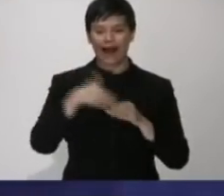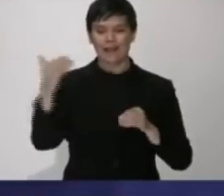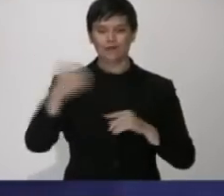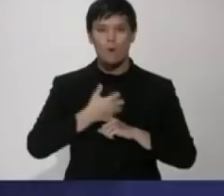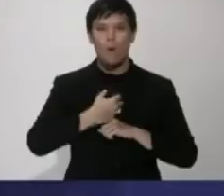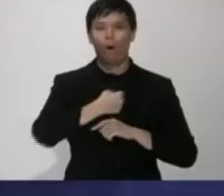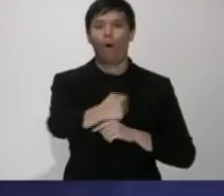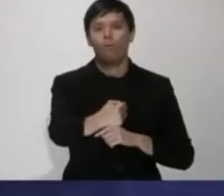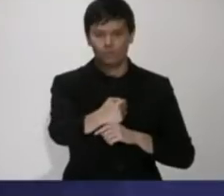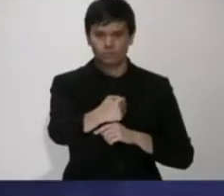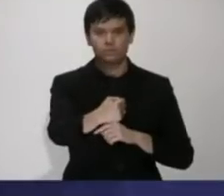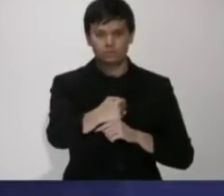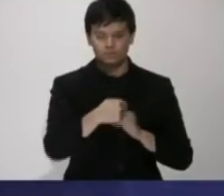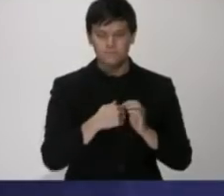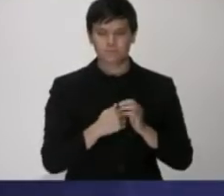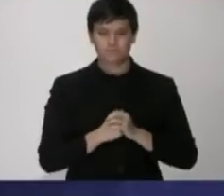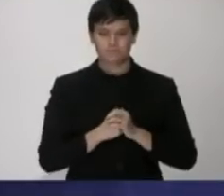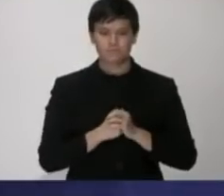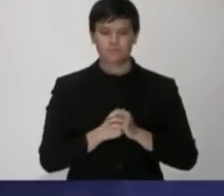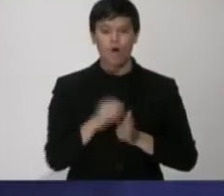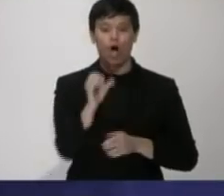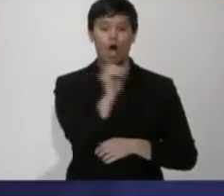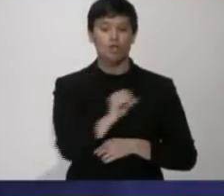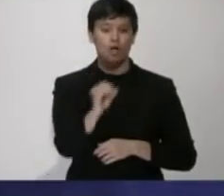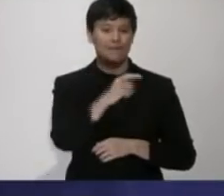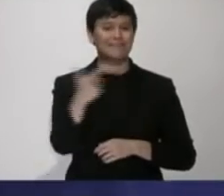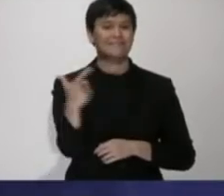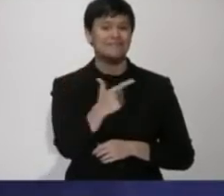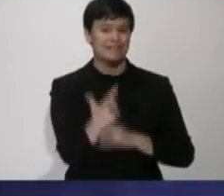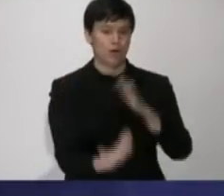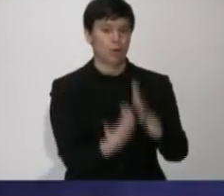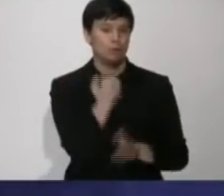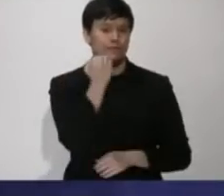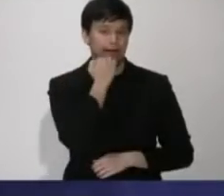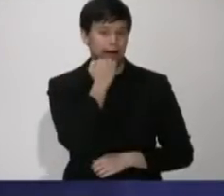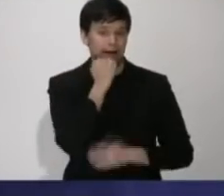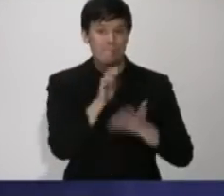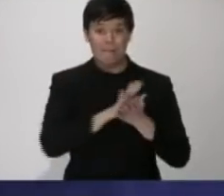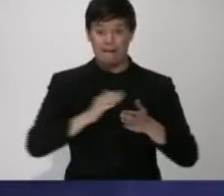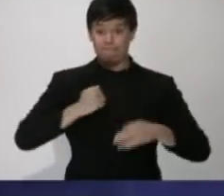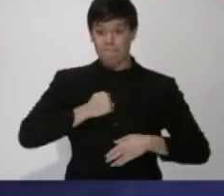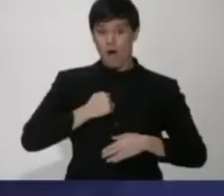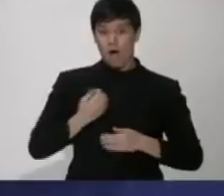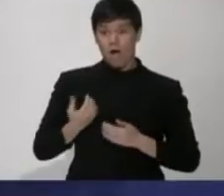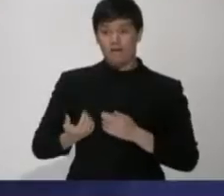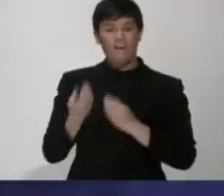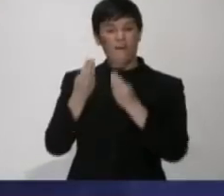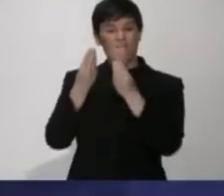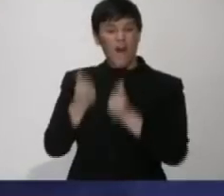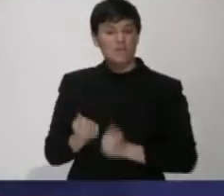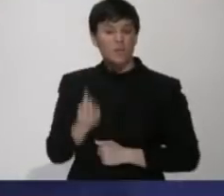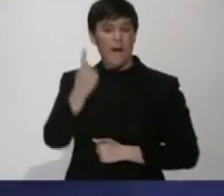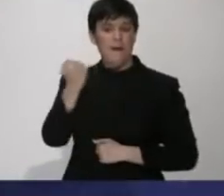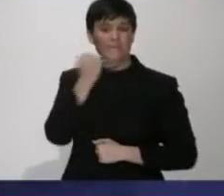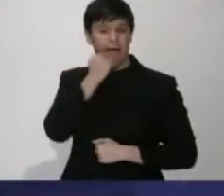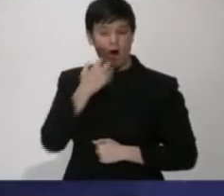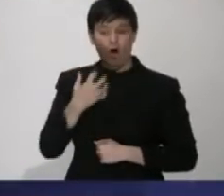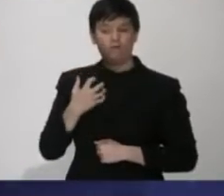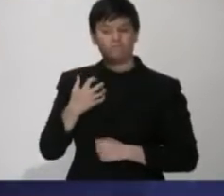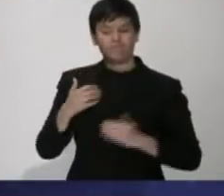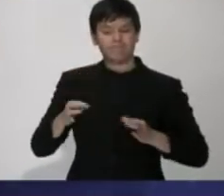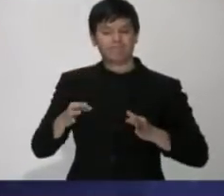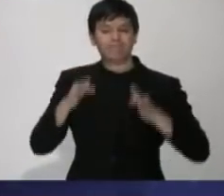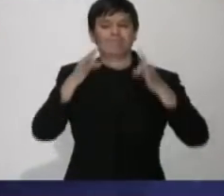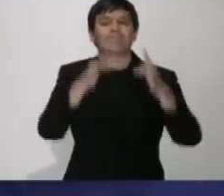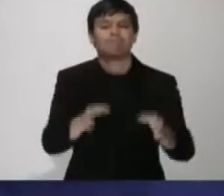pre-election fiscal and economic update will now not be held this Thursday. The new date for pre-fu will be Wednesday, September the